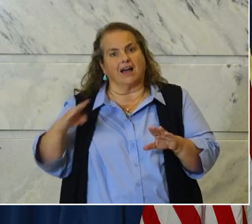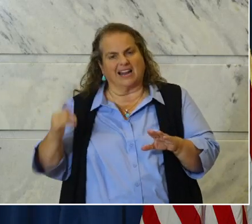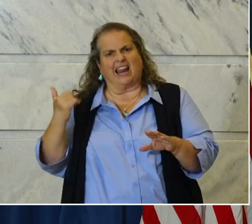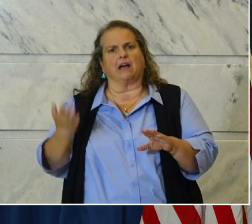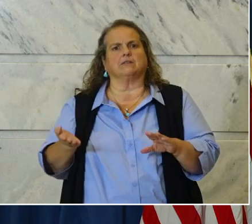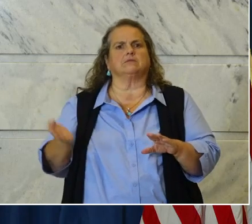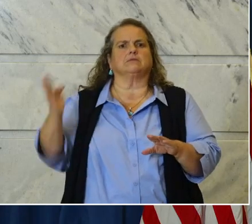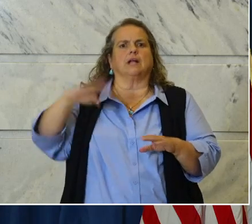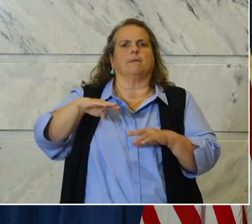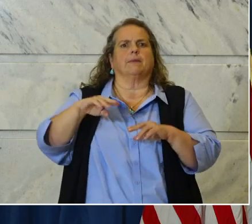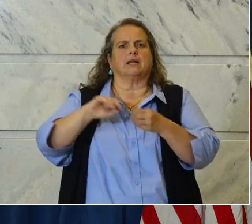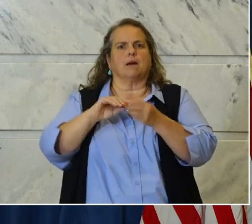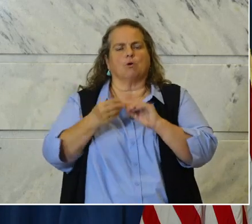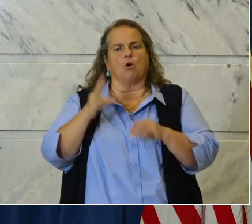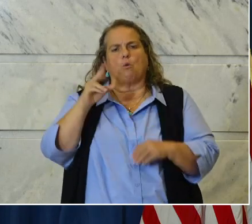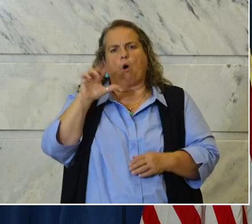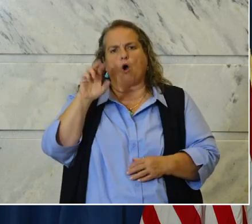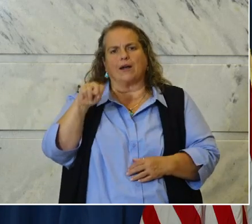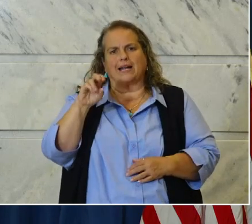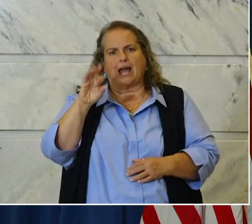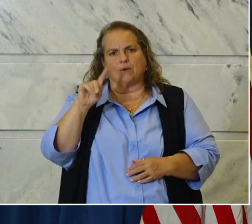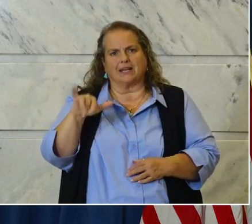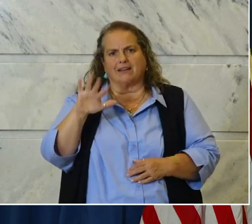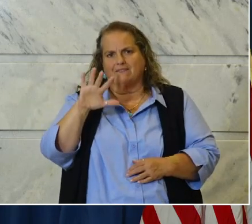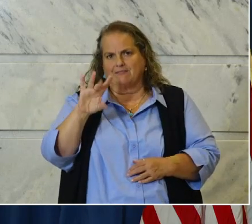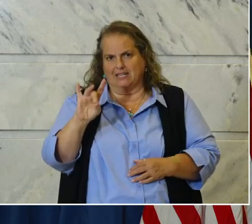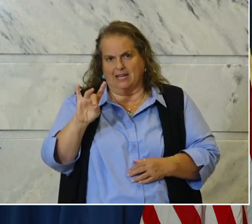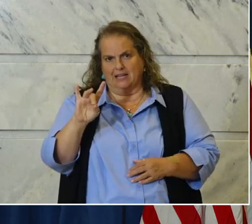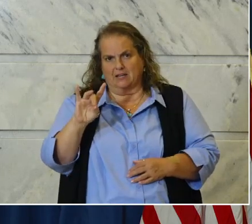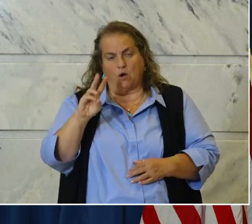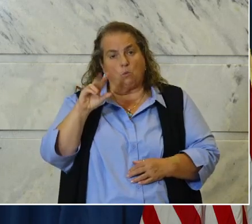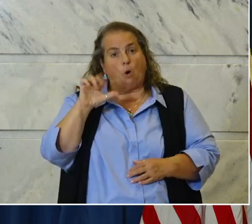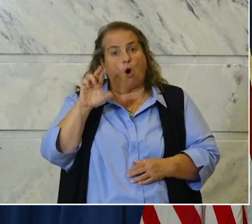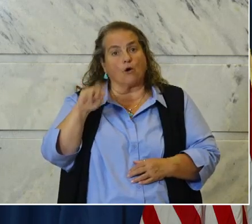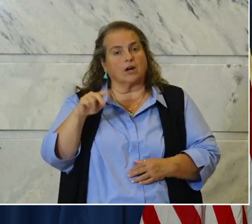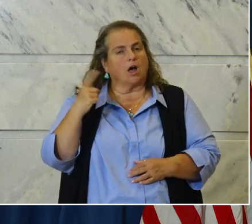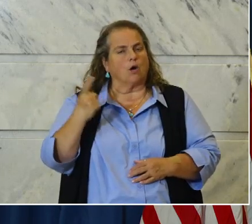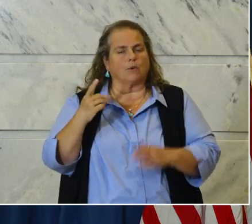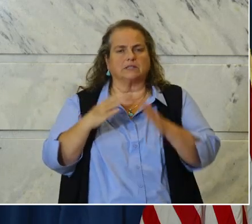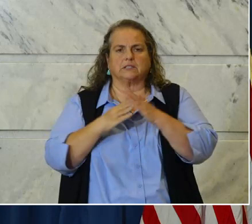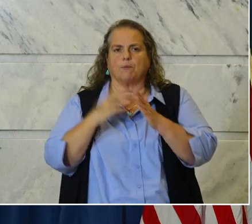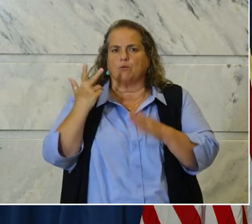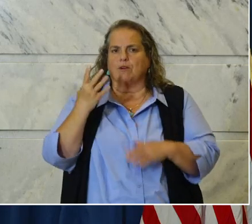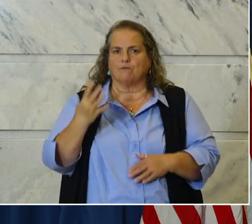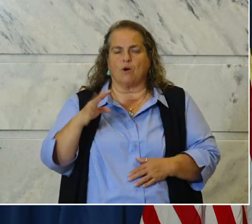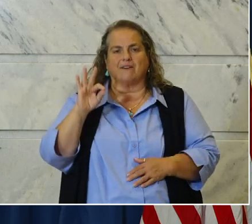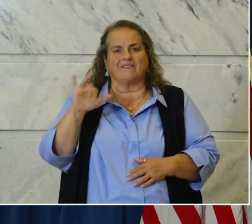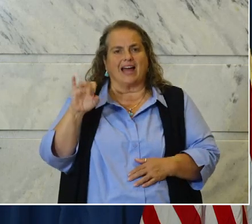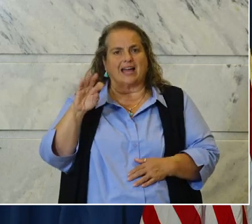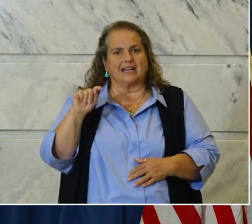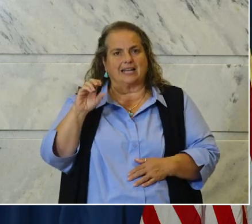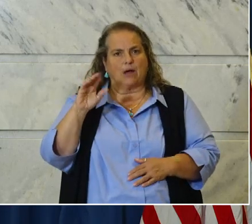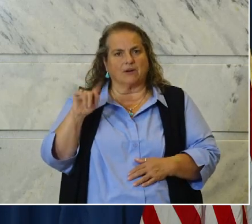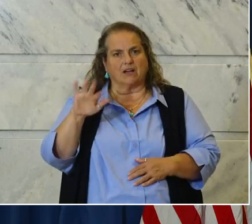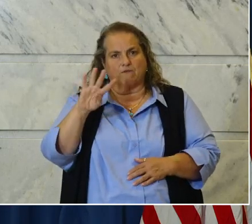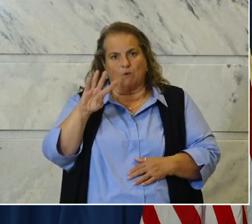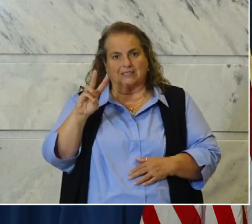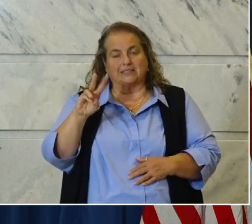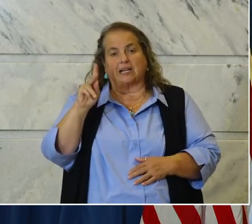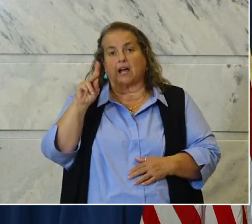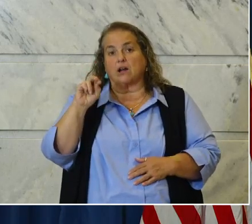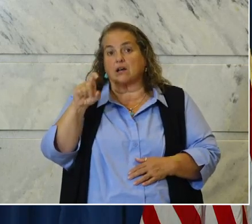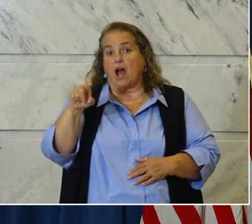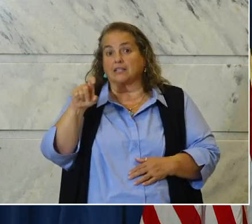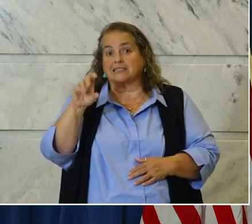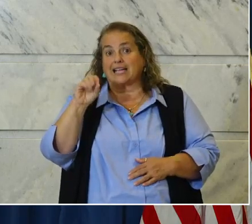today. Warren County, 58. Always in the top 3 or 4. Fayette County, 46. Knox County, 25.